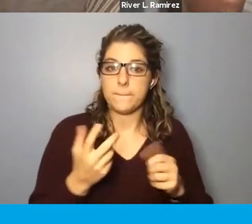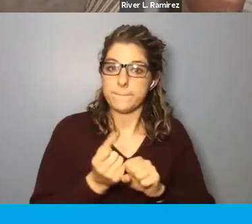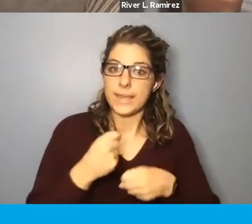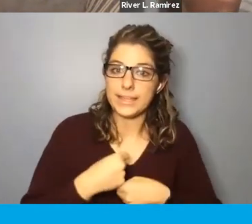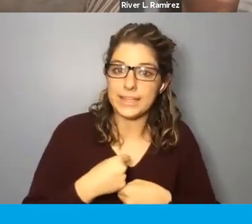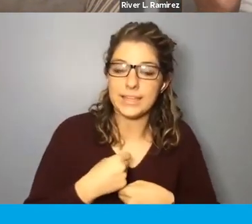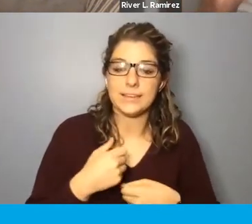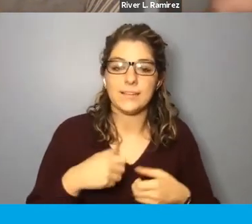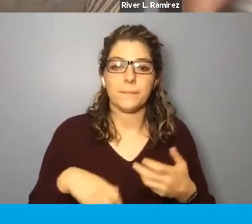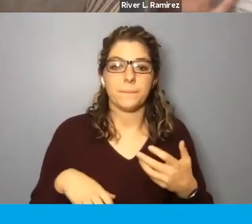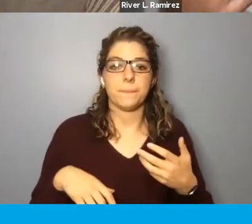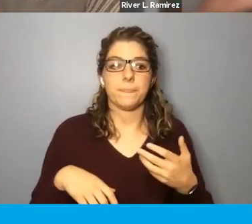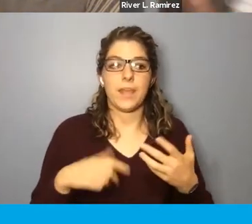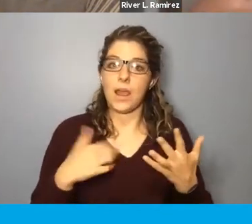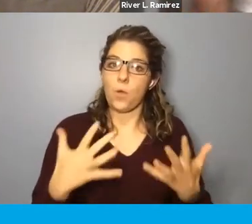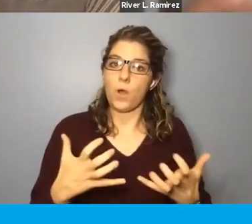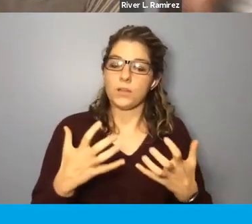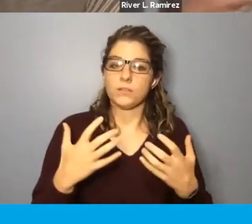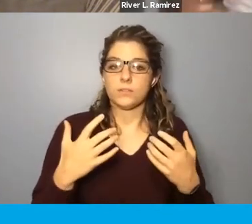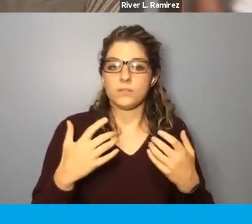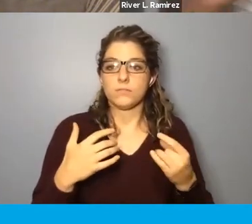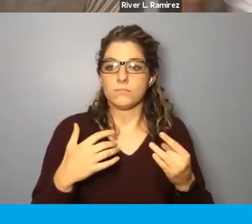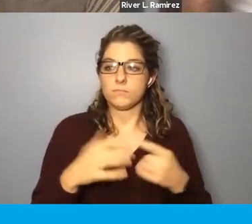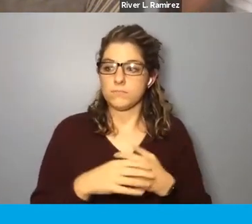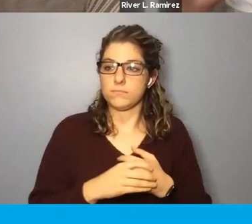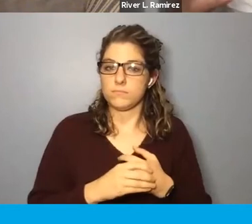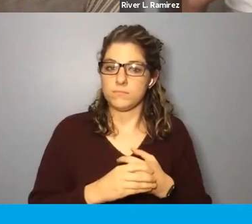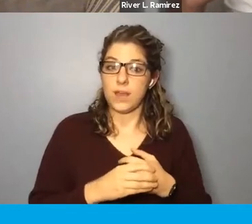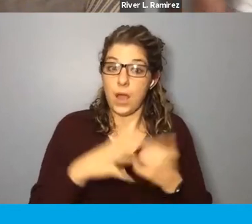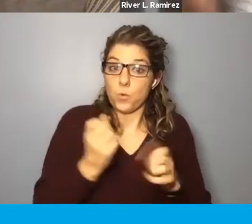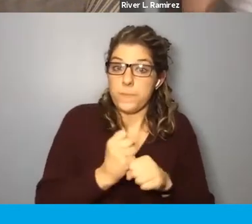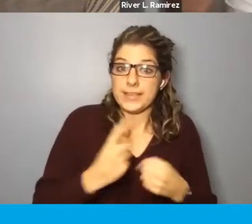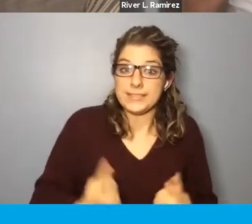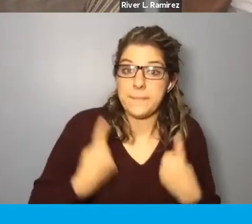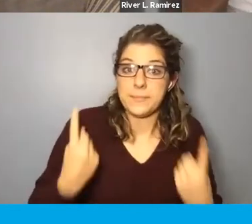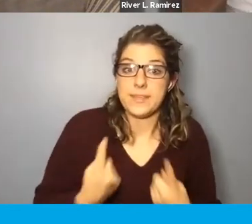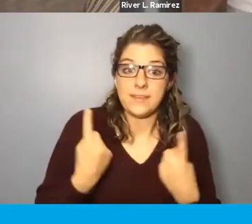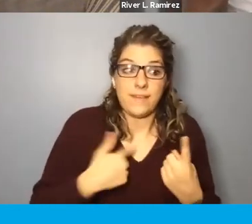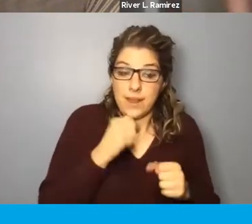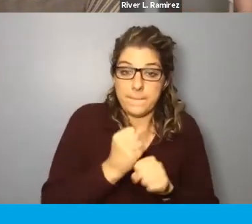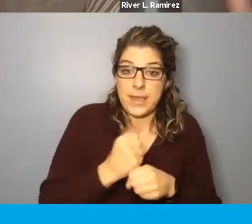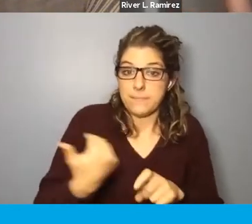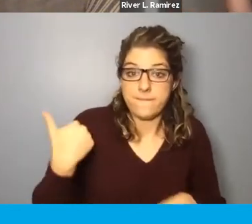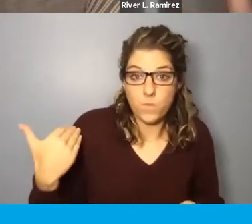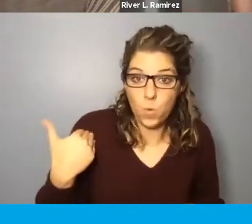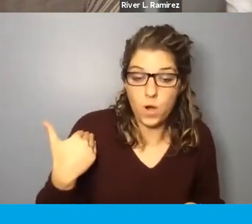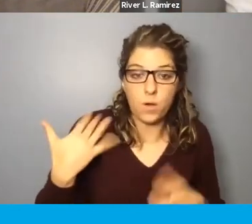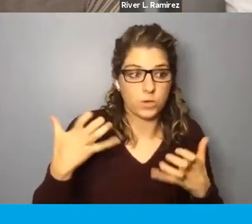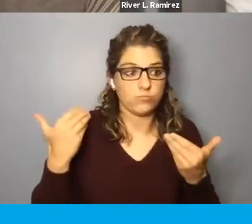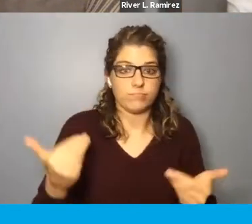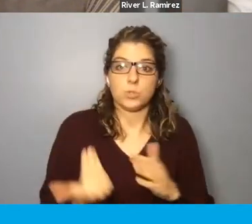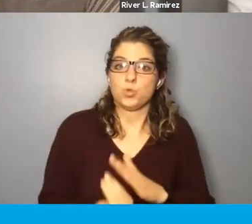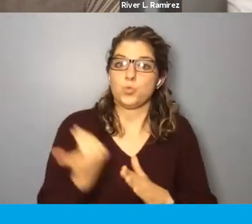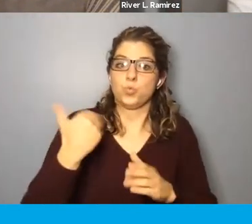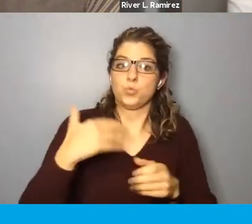making, and I want to make, and I like really was like, oh, I want to make something that I haven't made before. I want to go into new